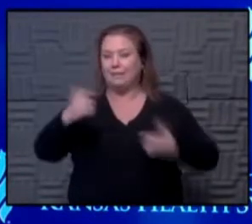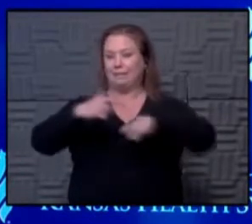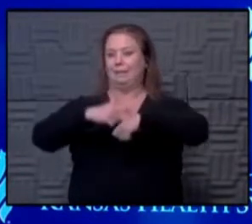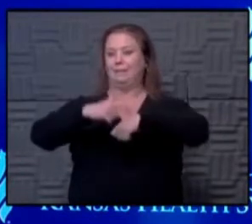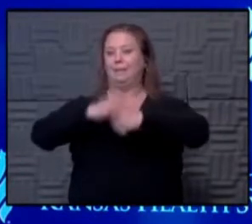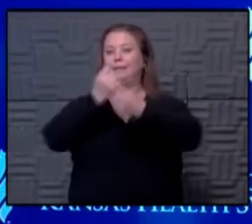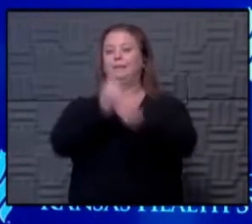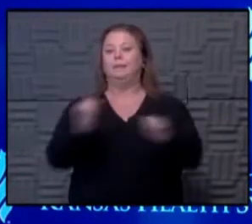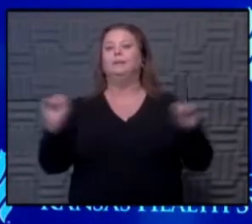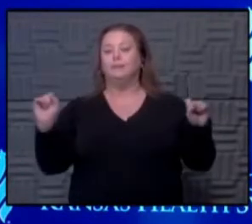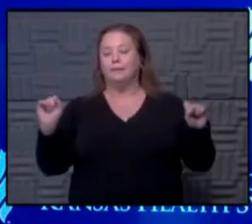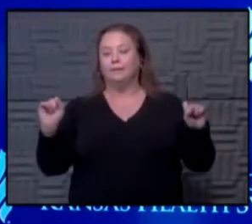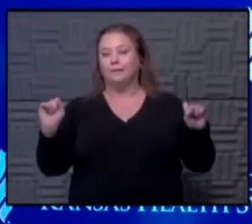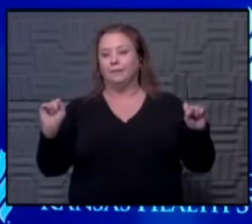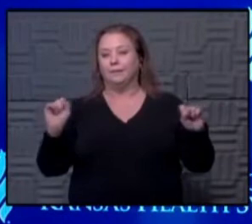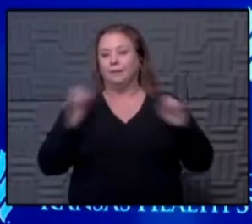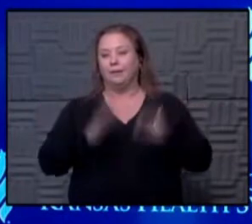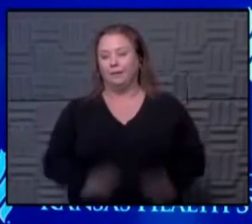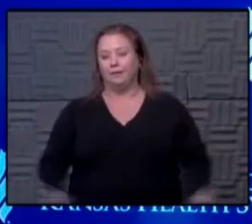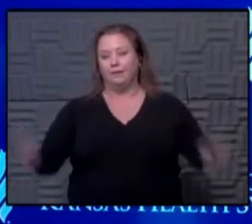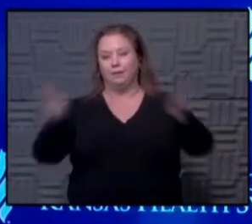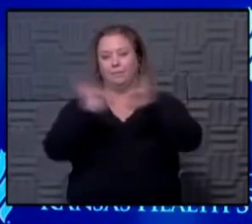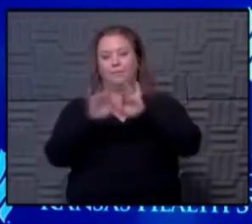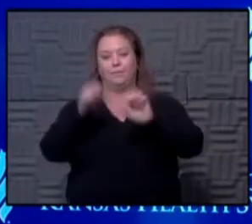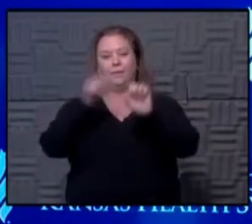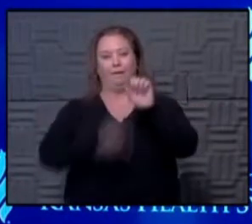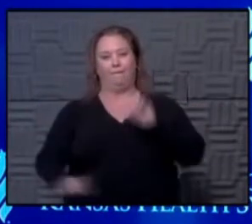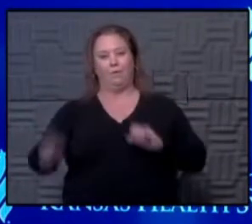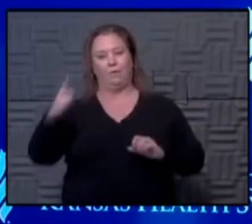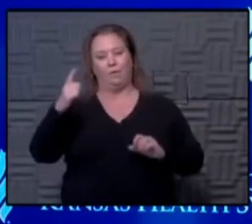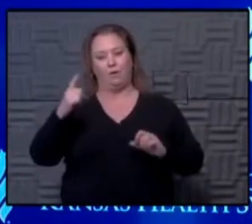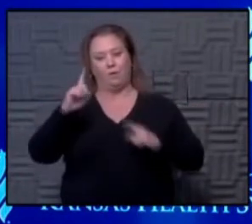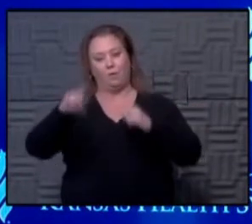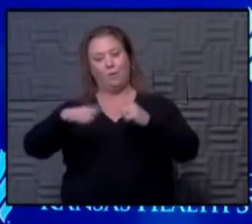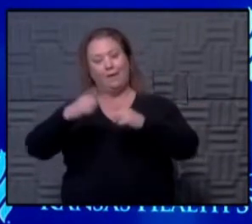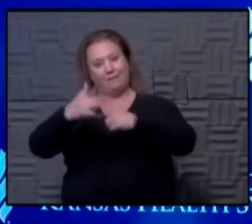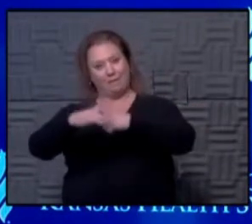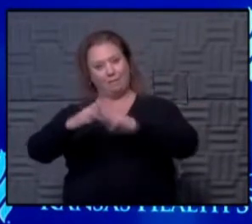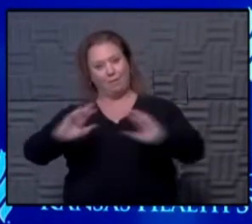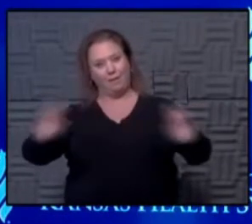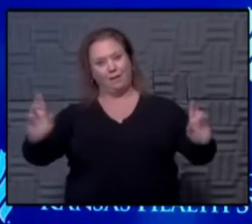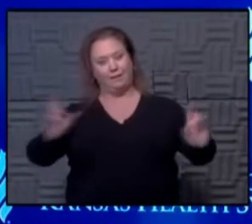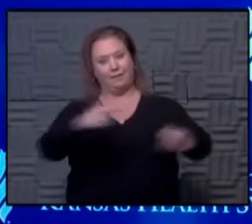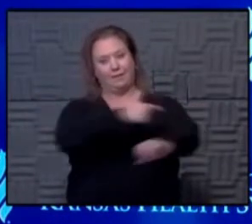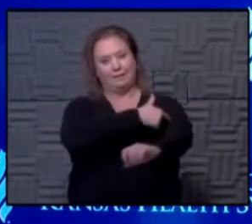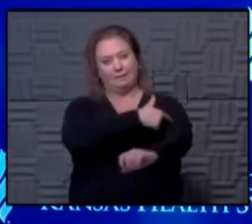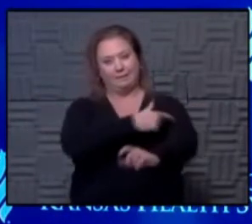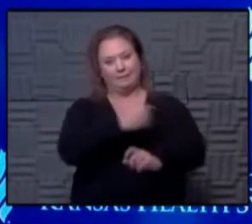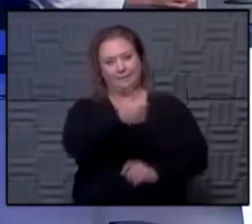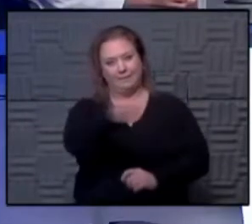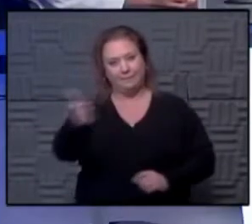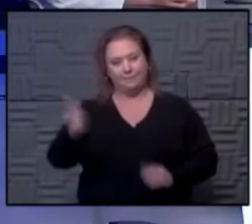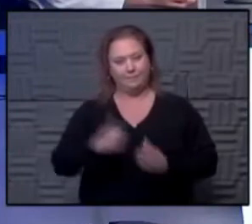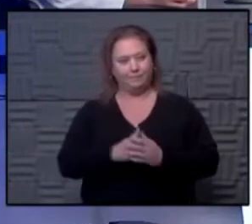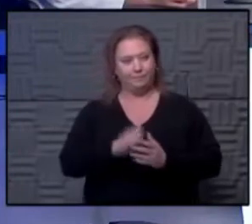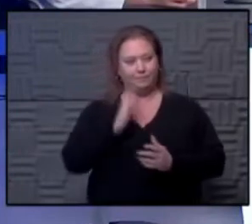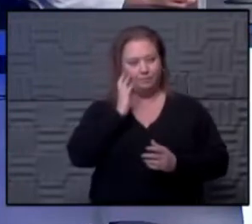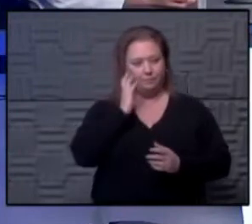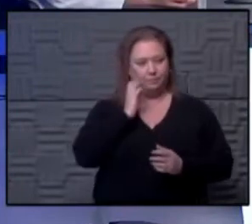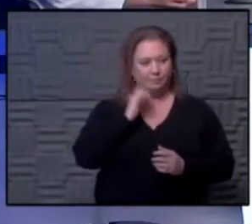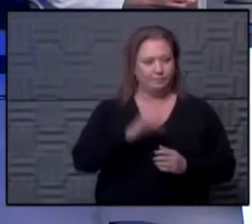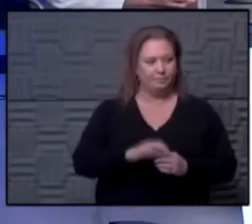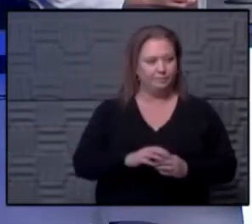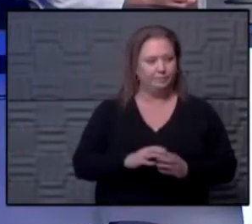point, safe, and it is important for everyone when available to get the vaccine. All right, last community